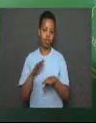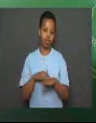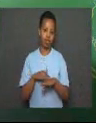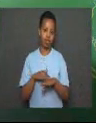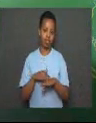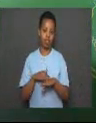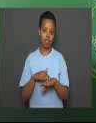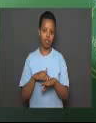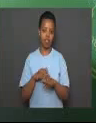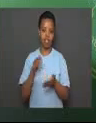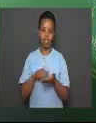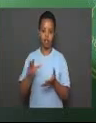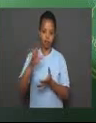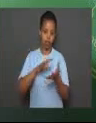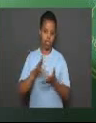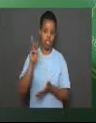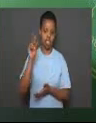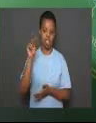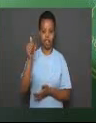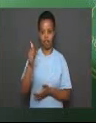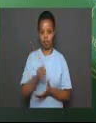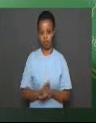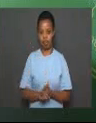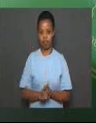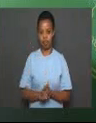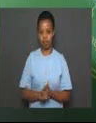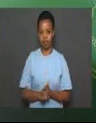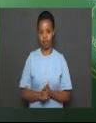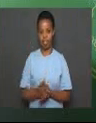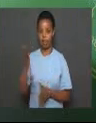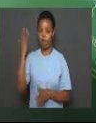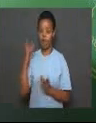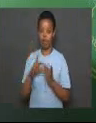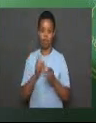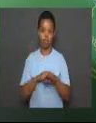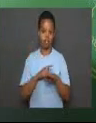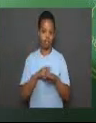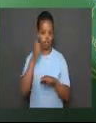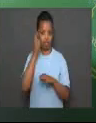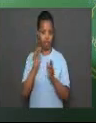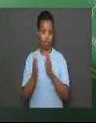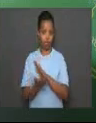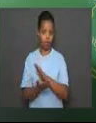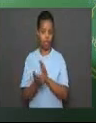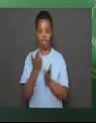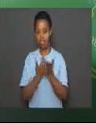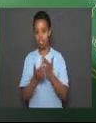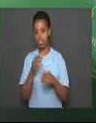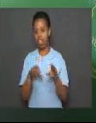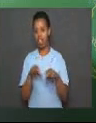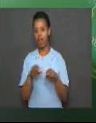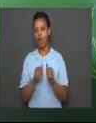on recombinant DNA. In our last lesson, we discussed